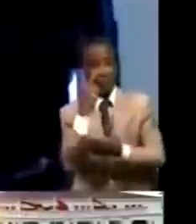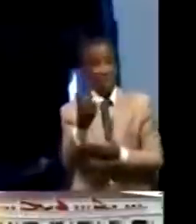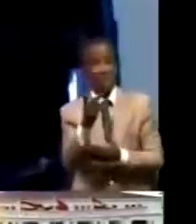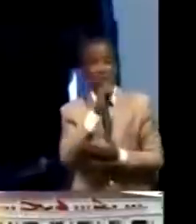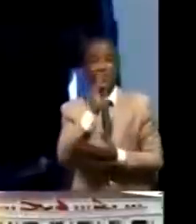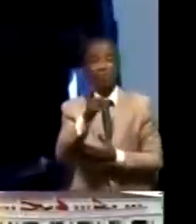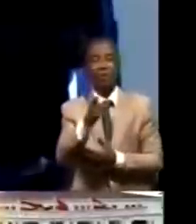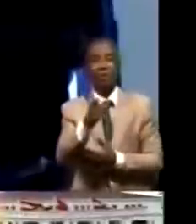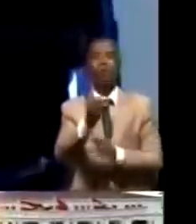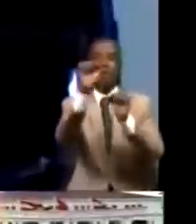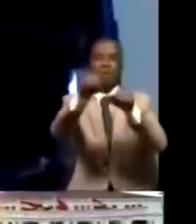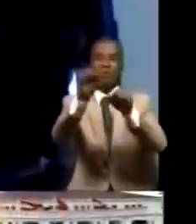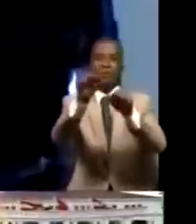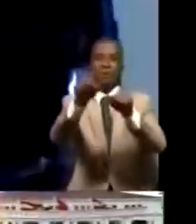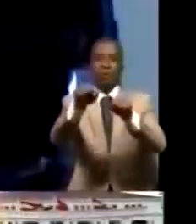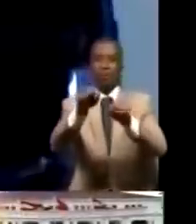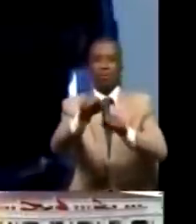That is correct. Thank you.